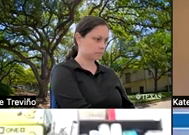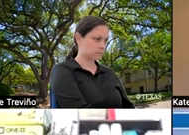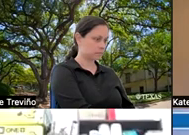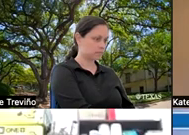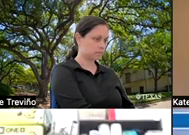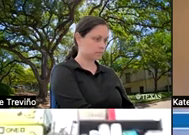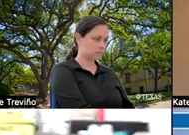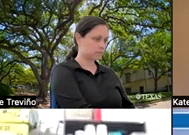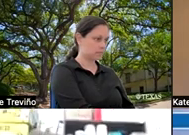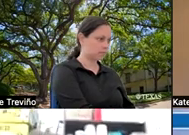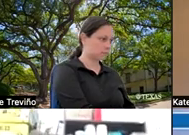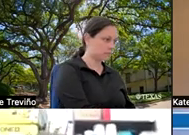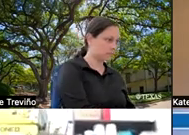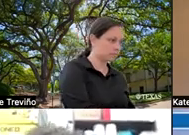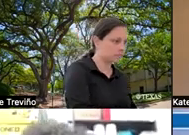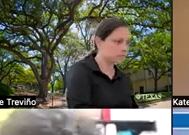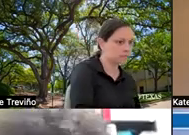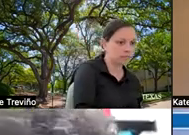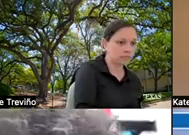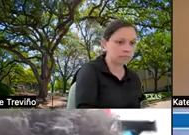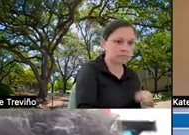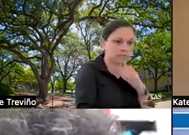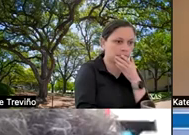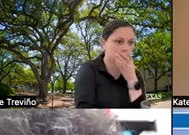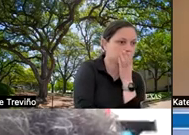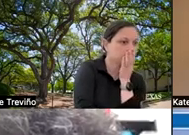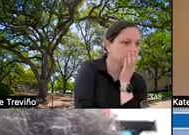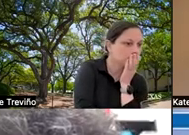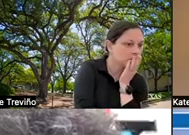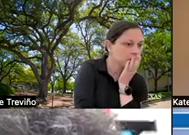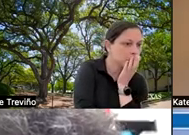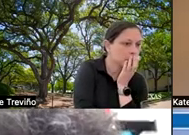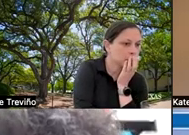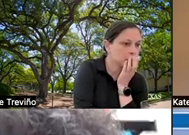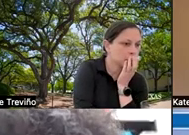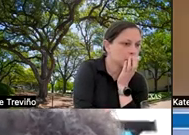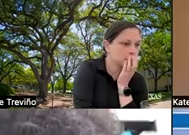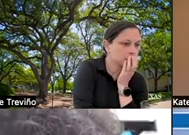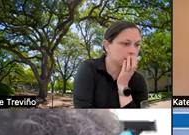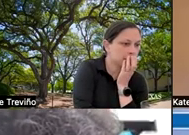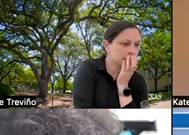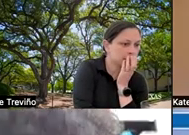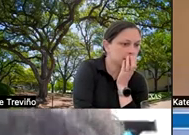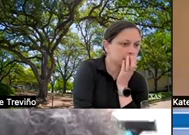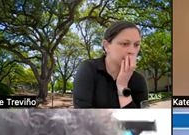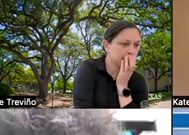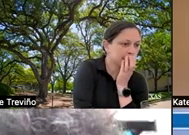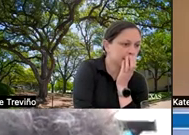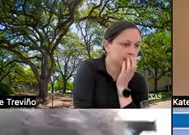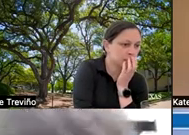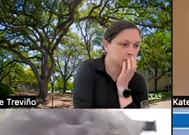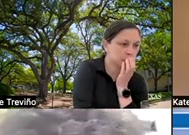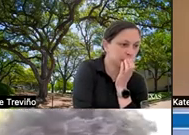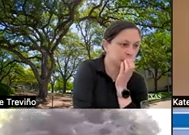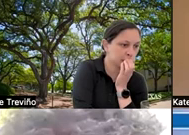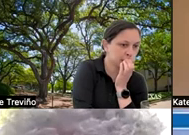the statewide plans that are involved in the early learning system. So we did a pretty comprehensive list